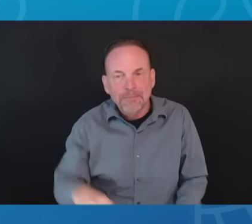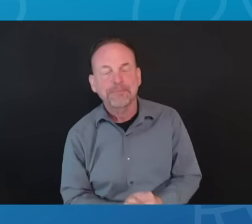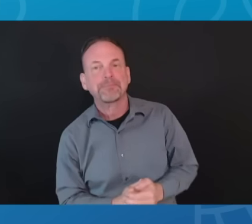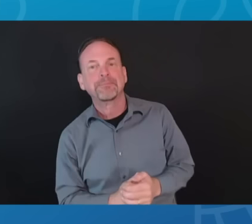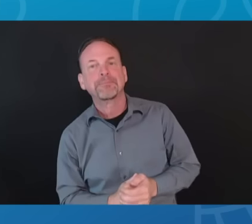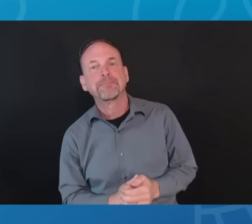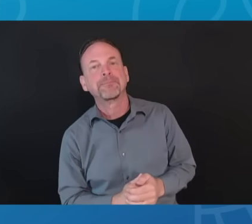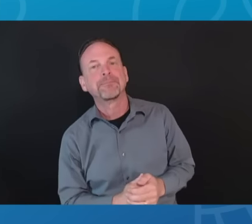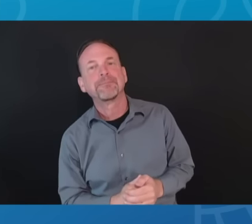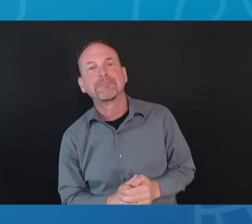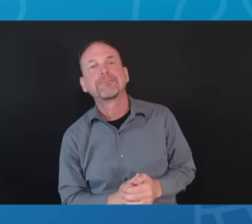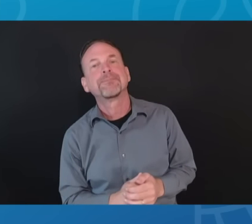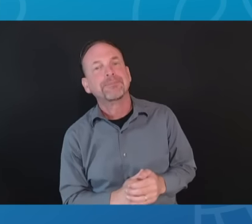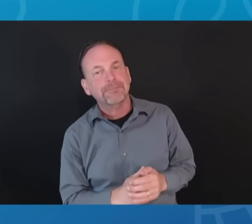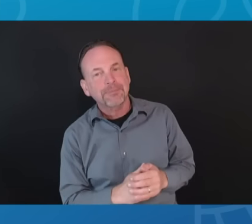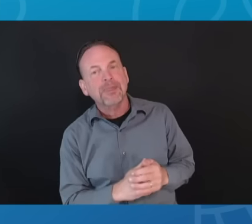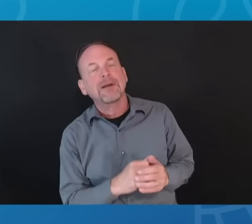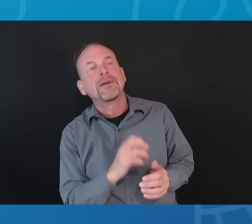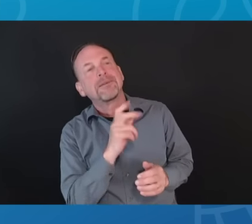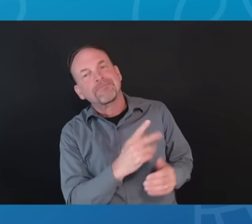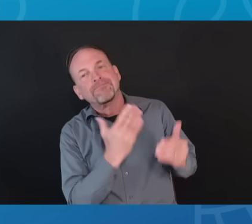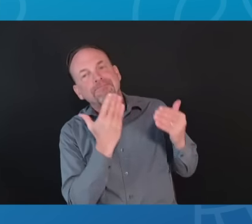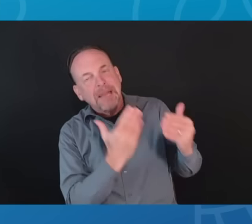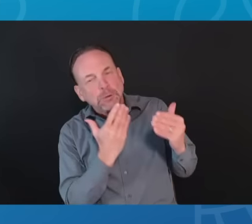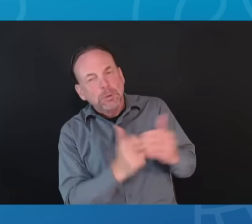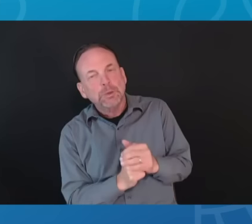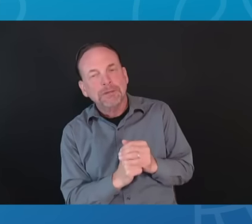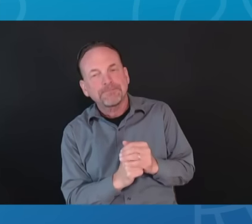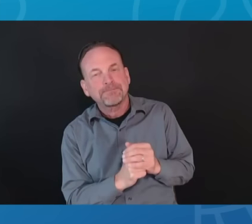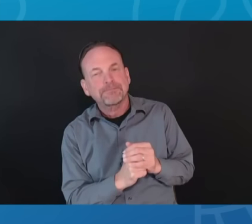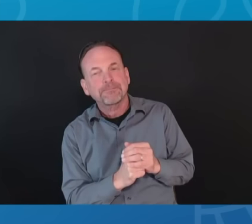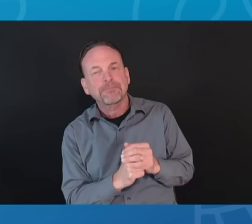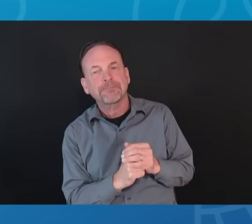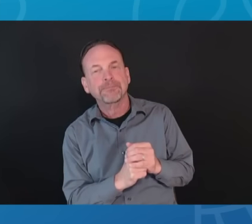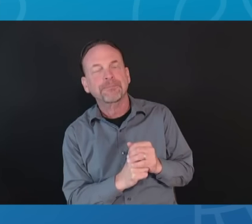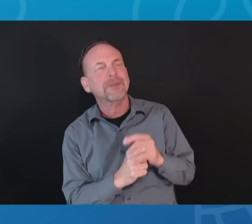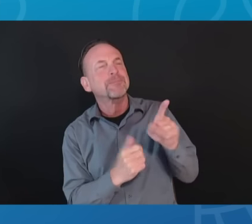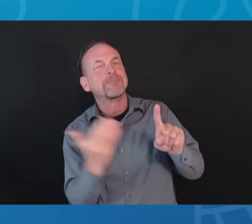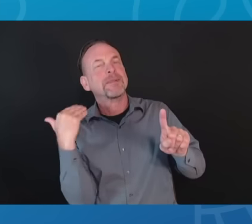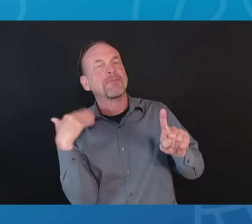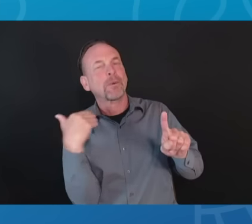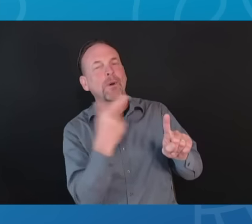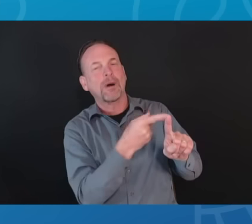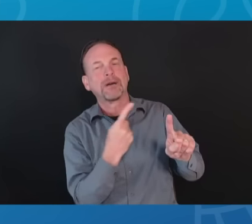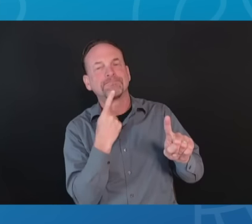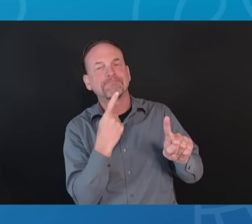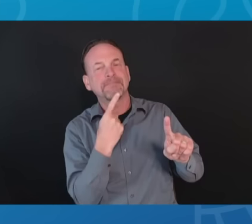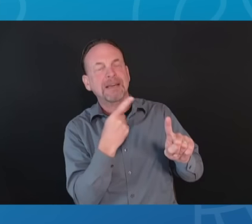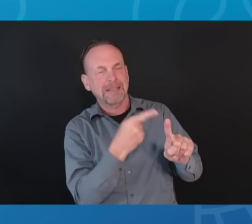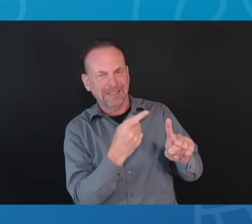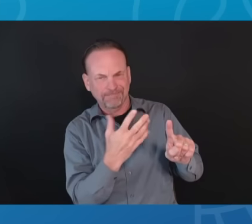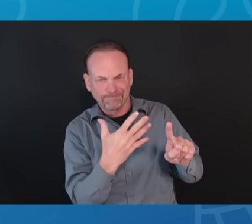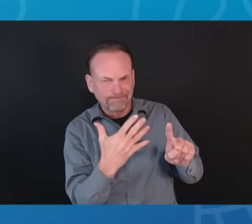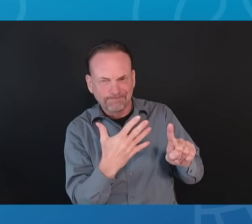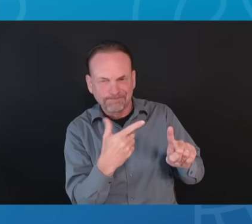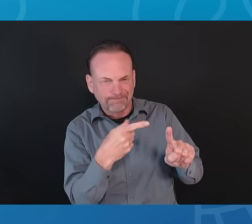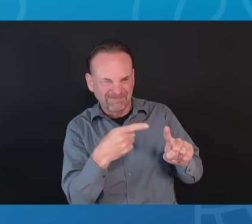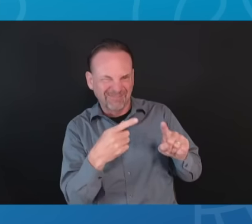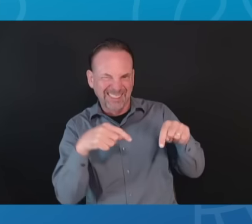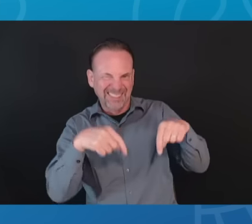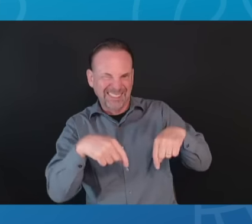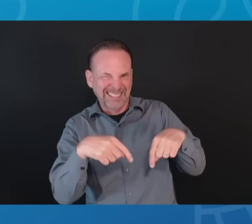several questions. You said earlier that we are in early days of this conflict. How long do you expect it to last? I don't have